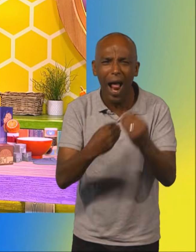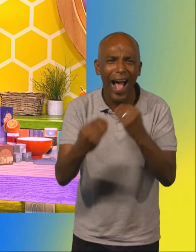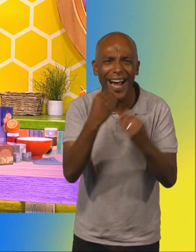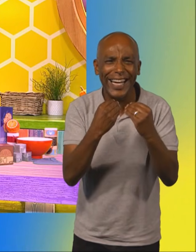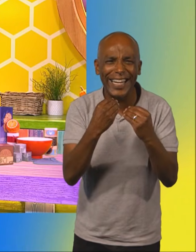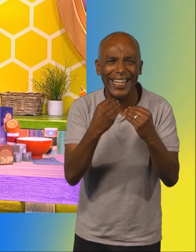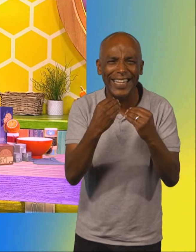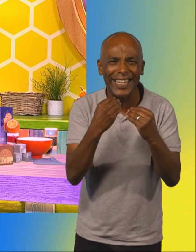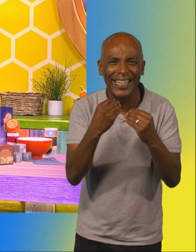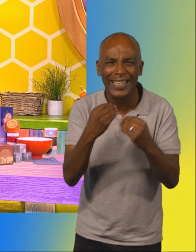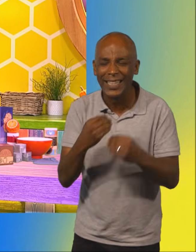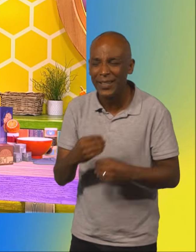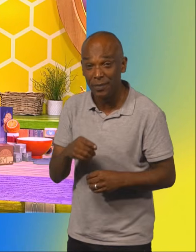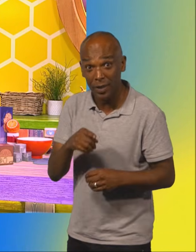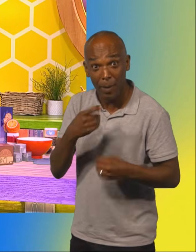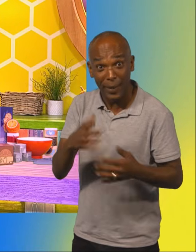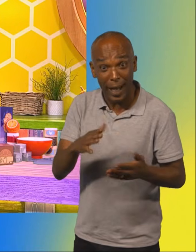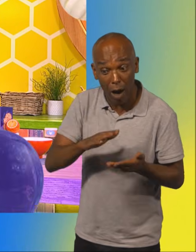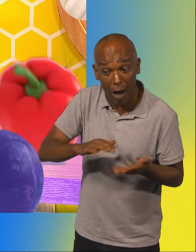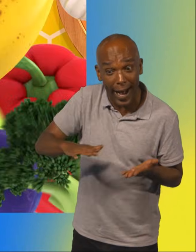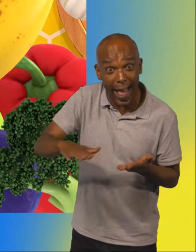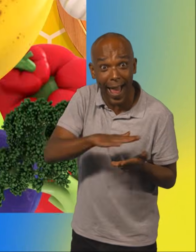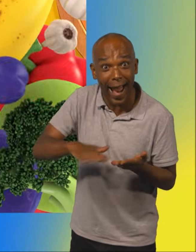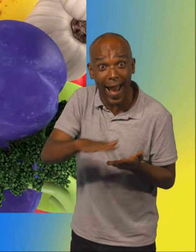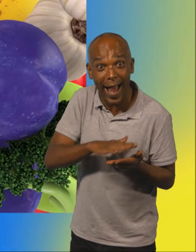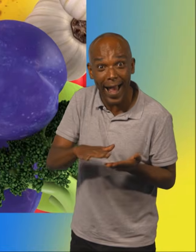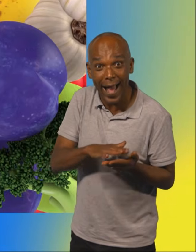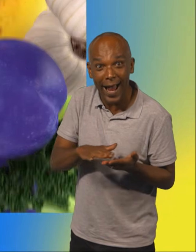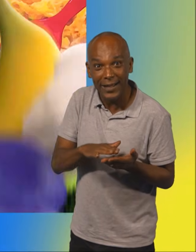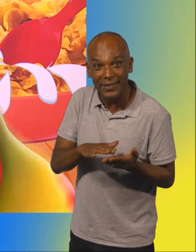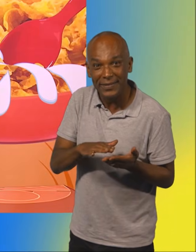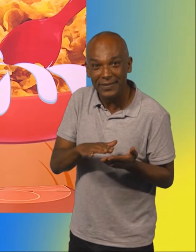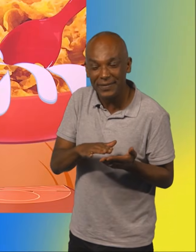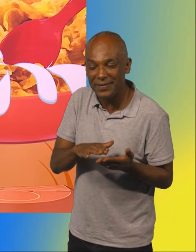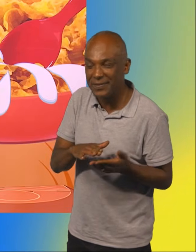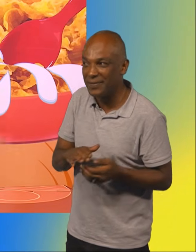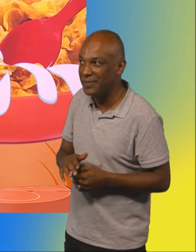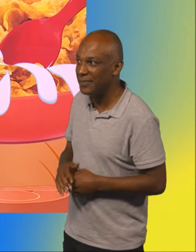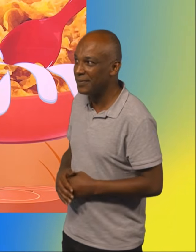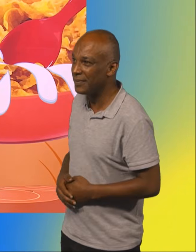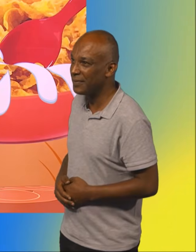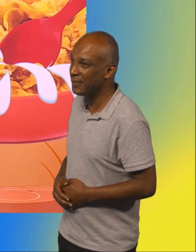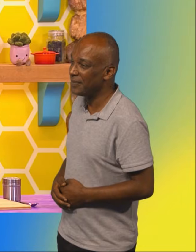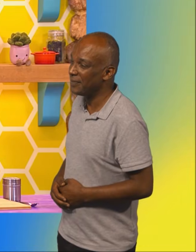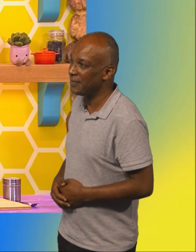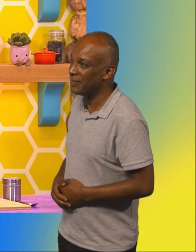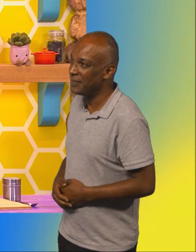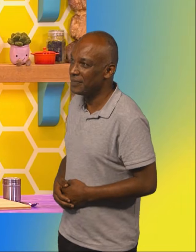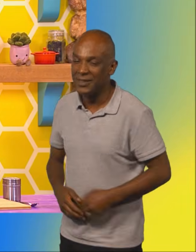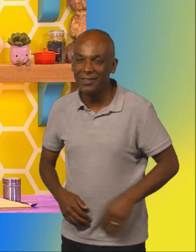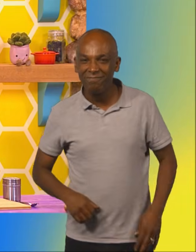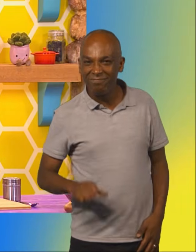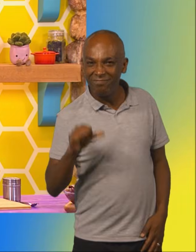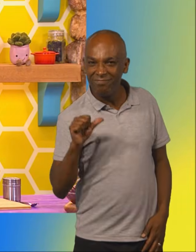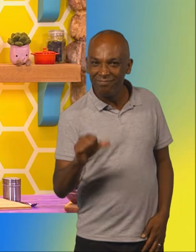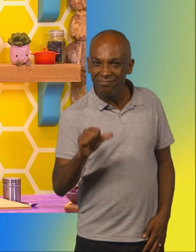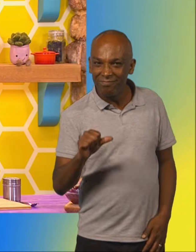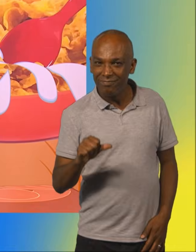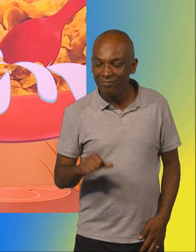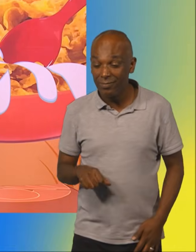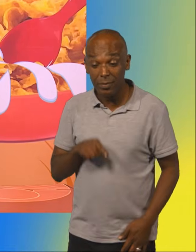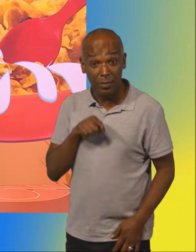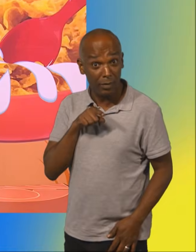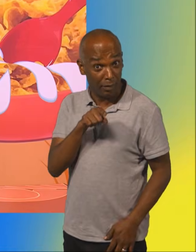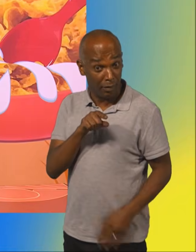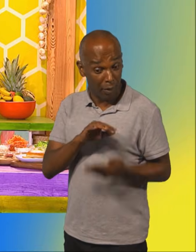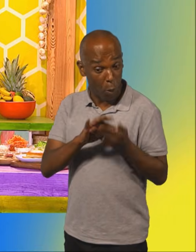to eat. Have Have you cleaned the surfaces? Yes. Have you washed your